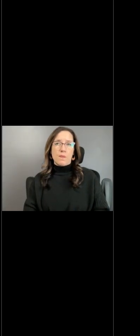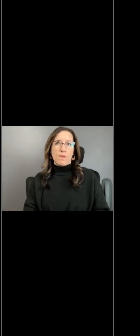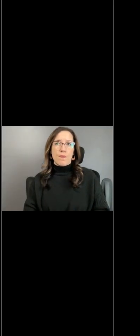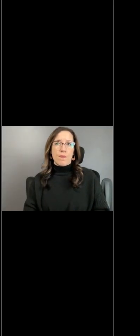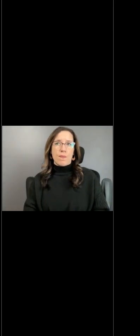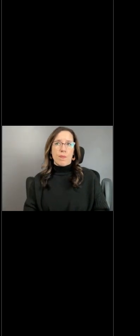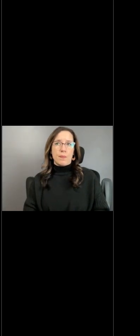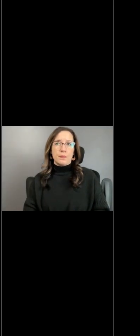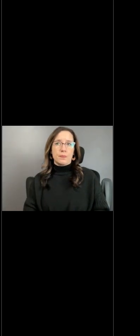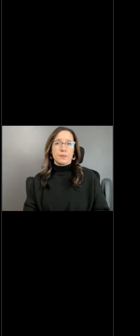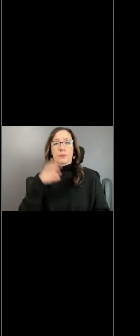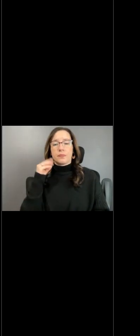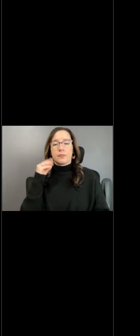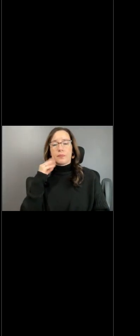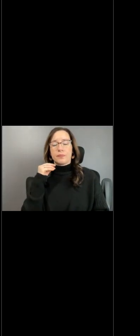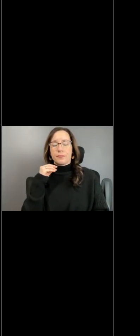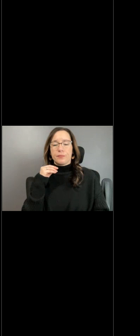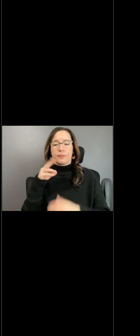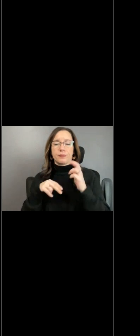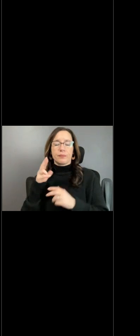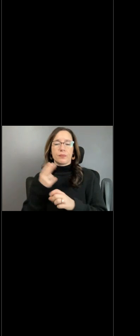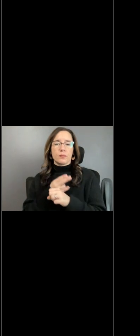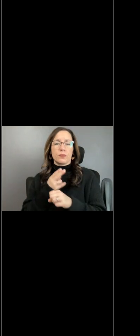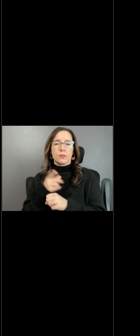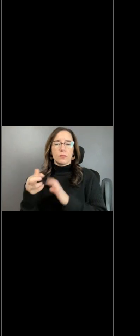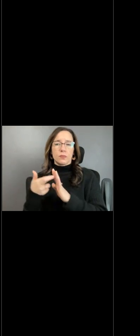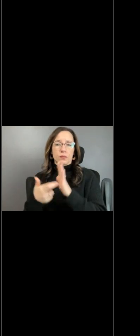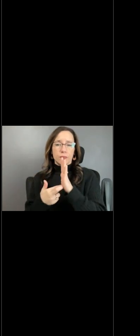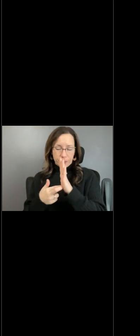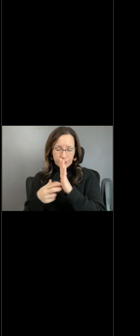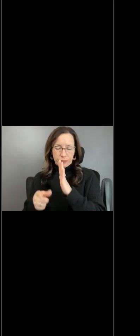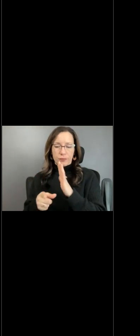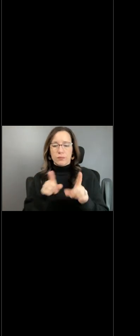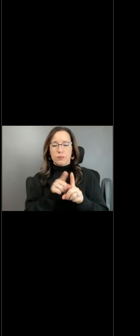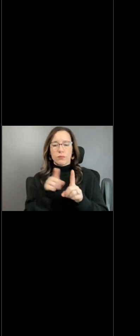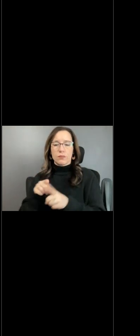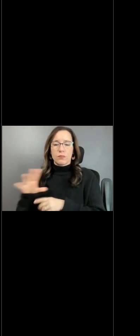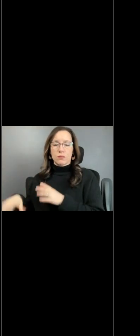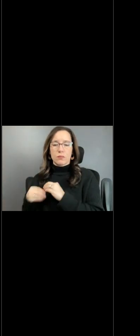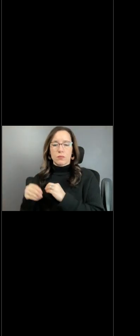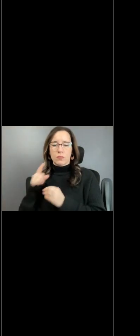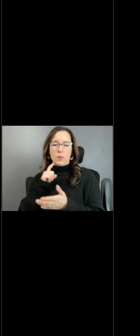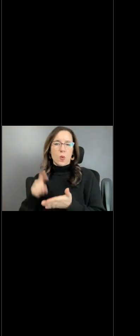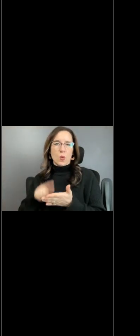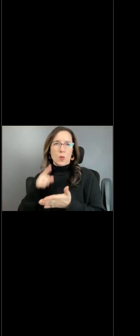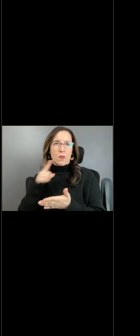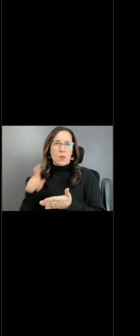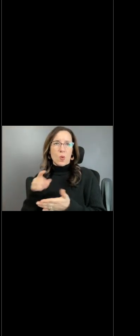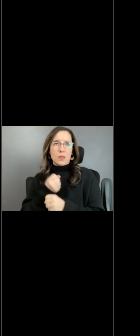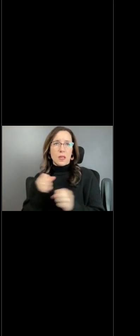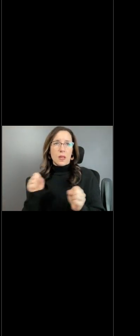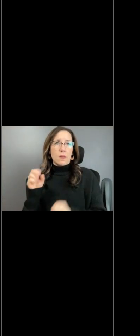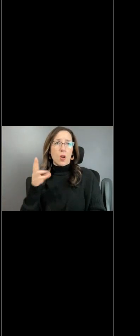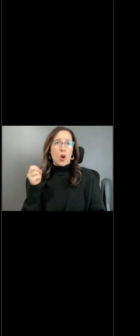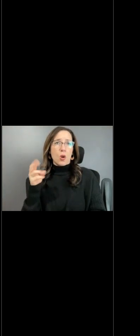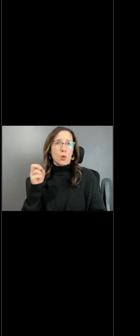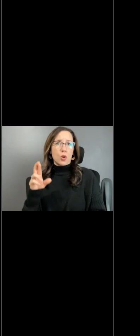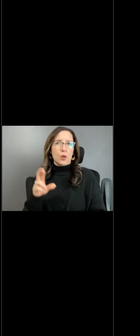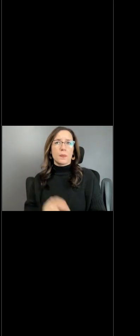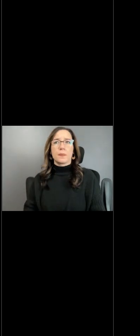Experienced builders use the guidelines and the supplemental notice for the safe harbor it provides.